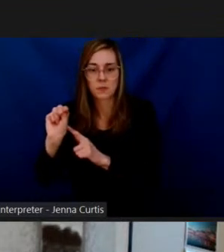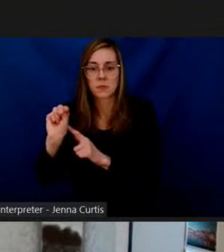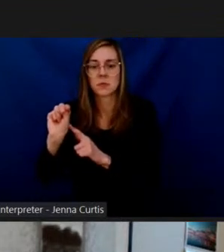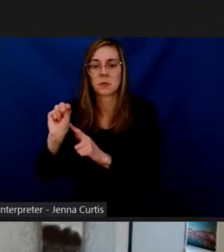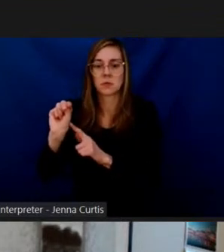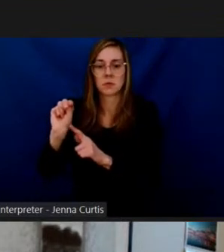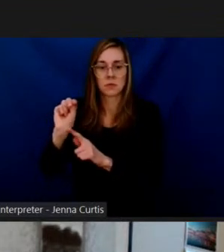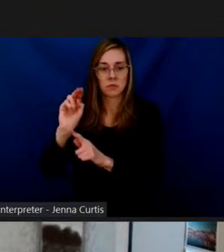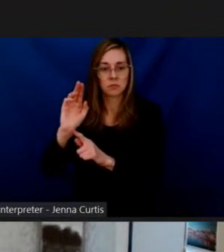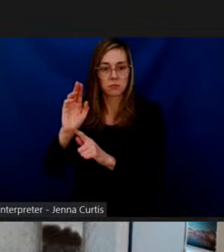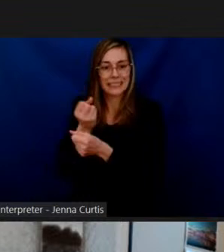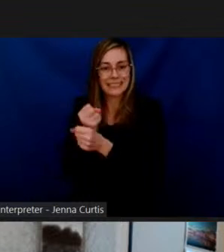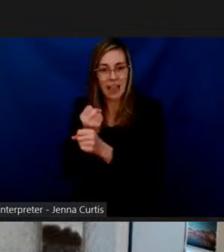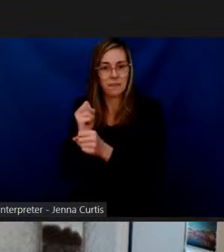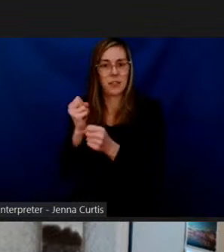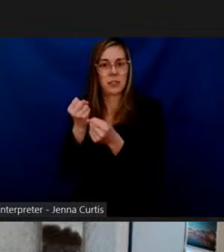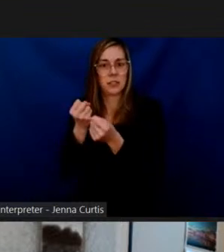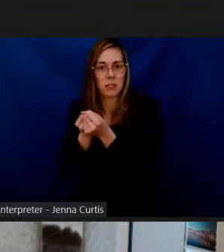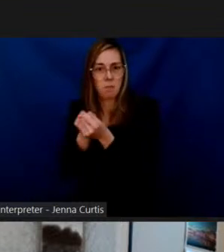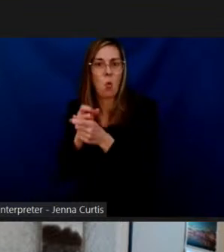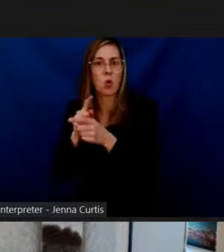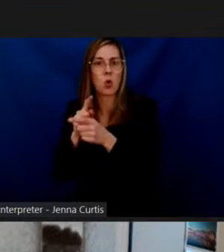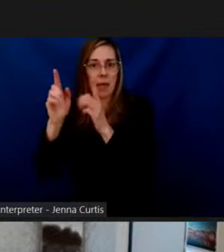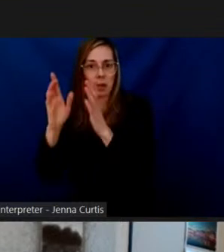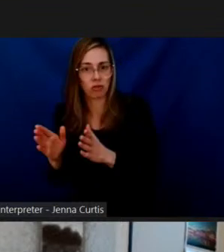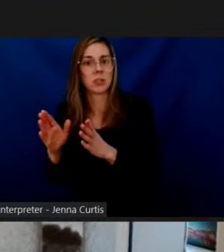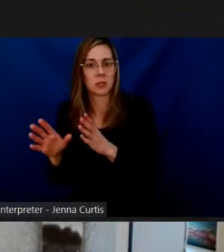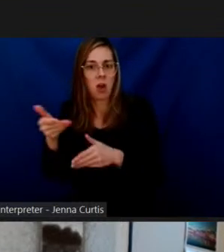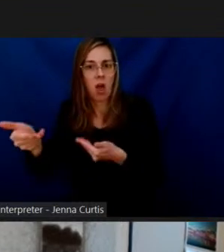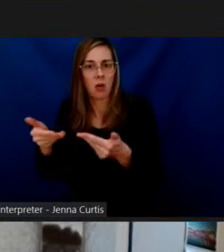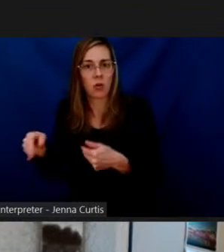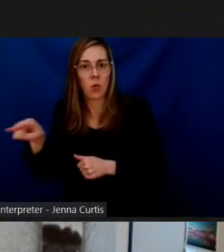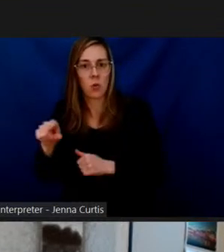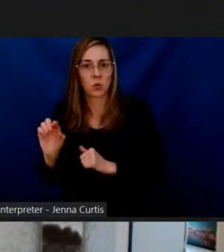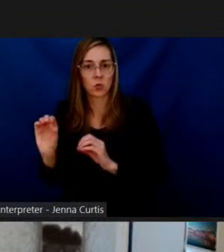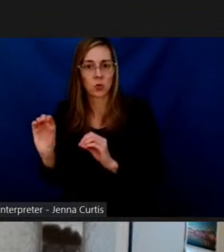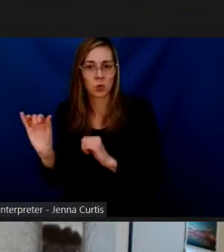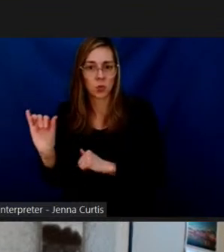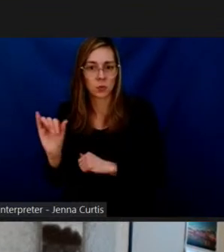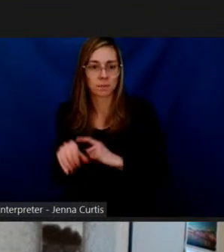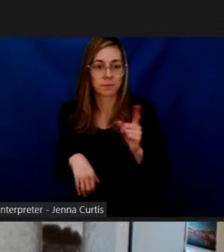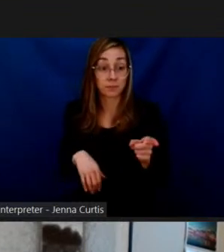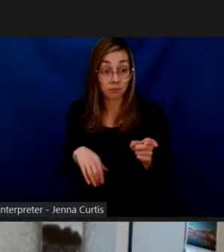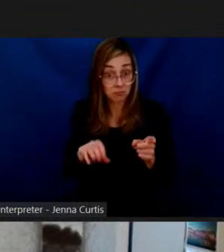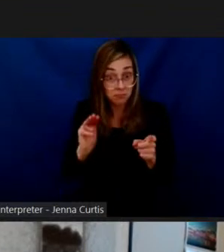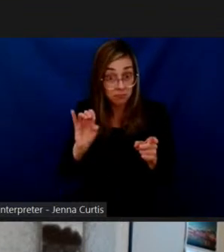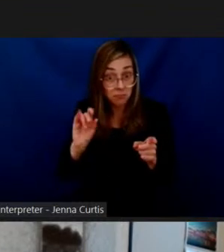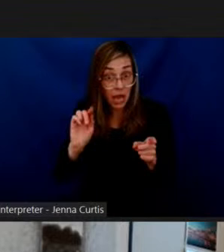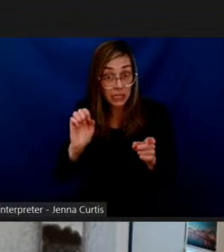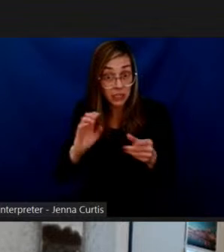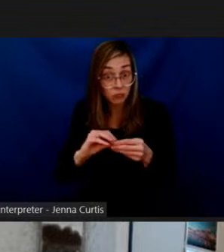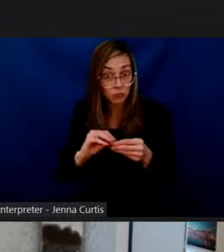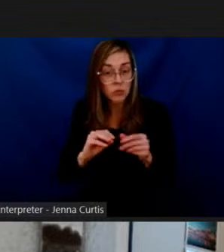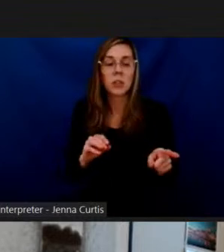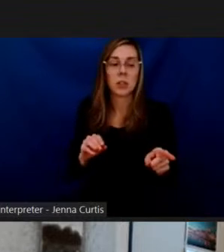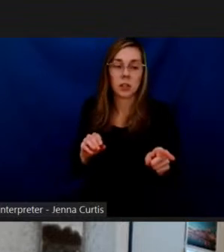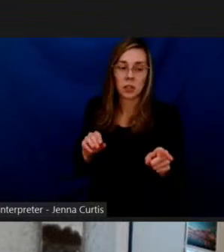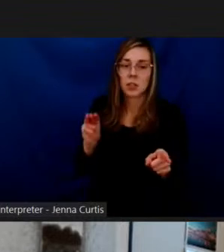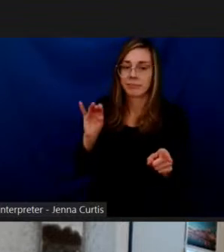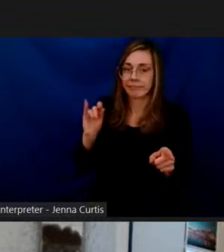on the emergency response times? That was a great answer, Mayor. And Kathy, you're right. We're disappointed as well.